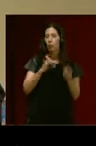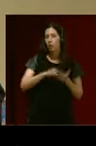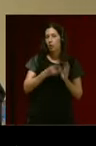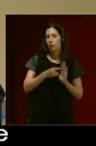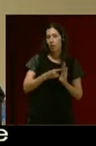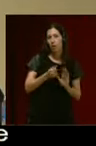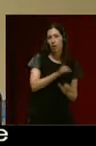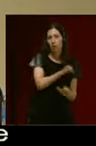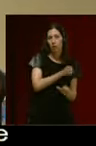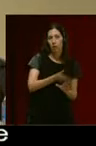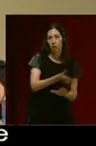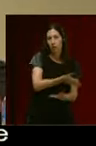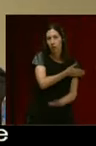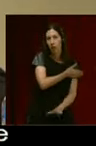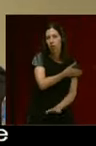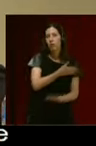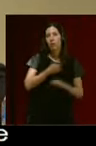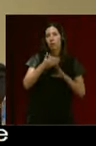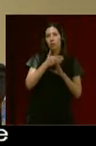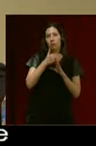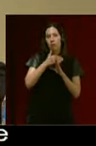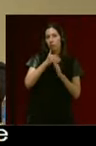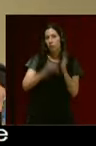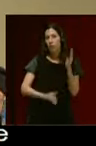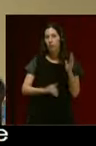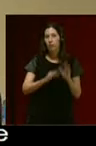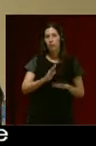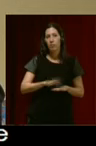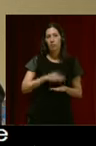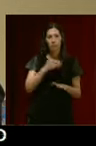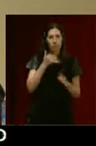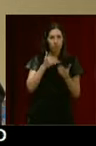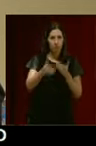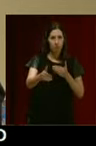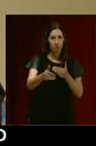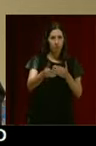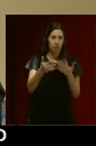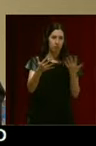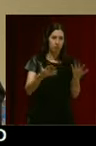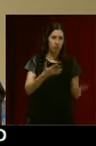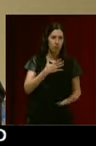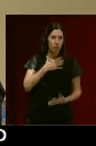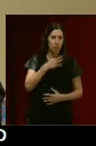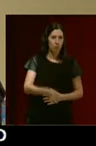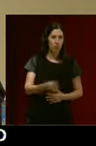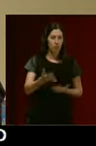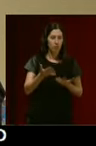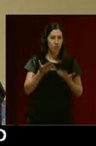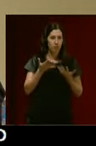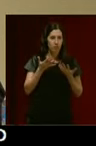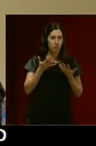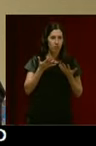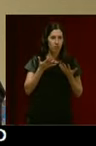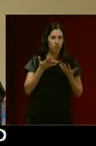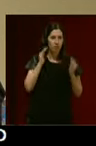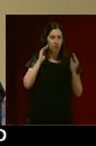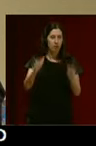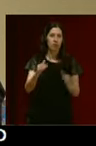we have to develop extensive technology, low-level